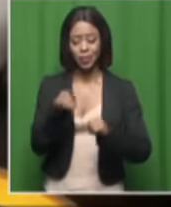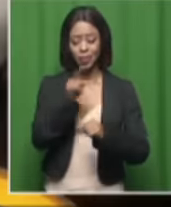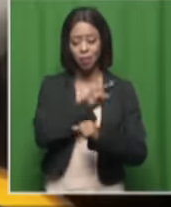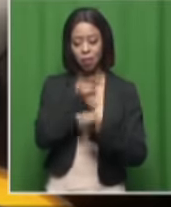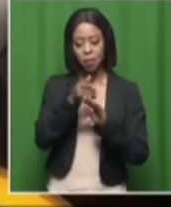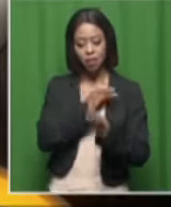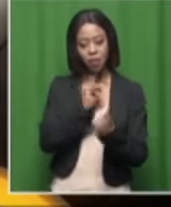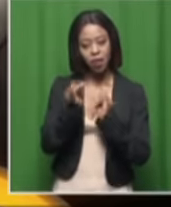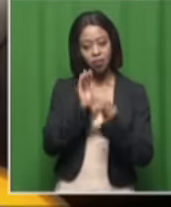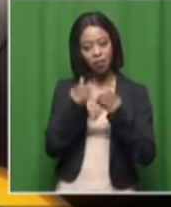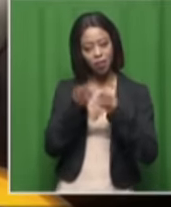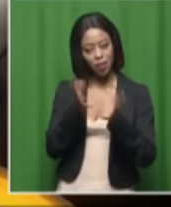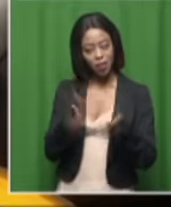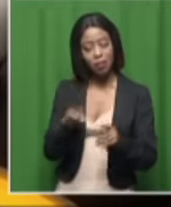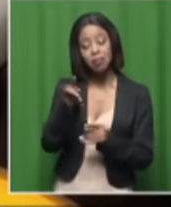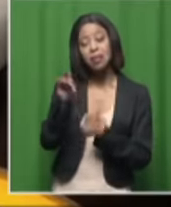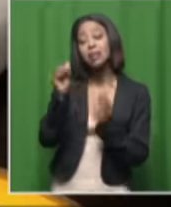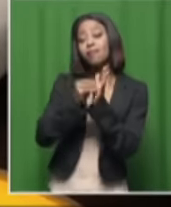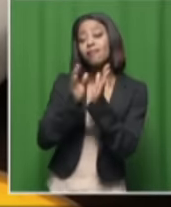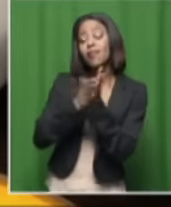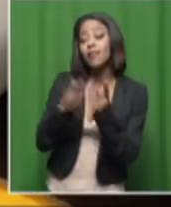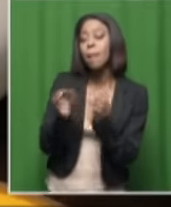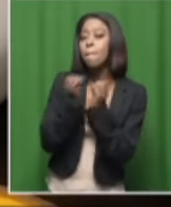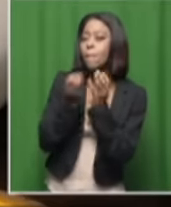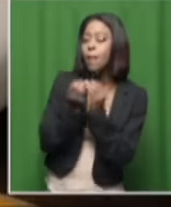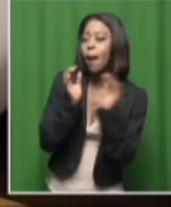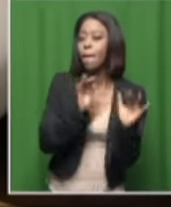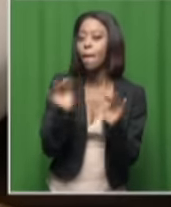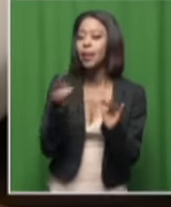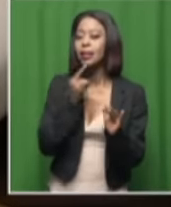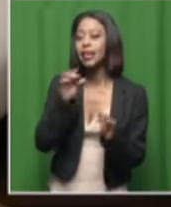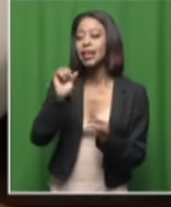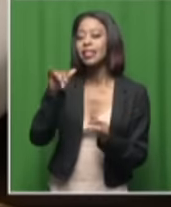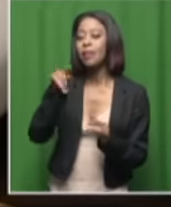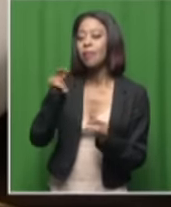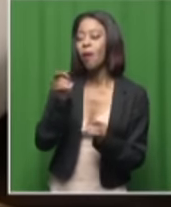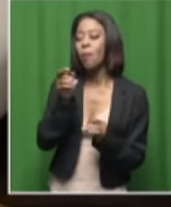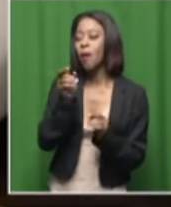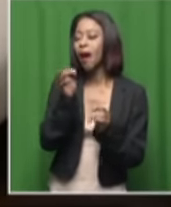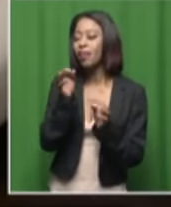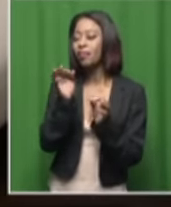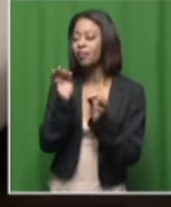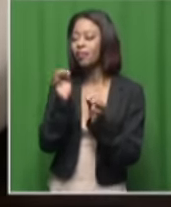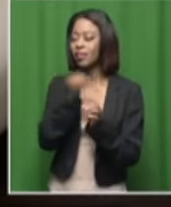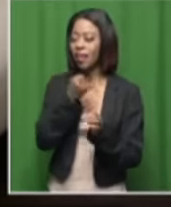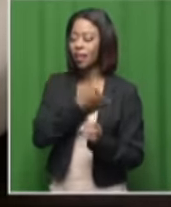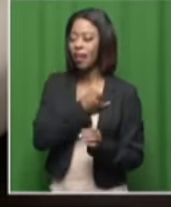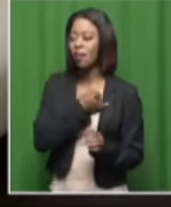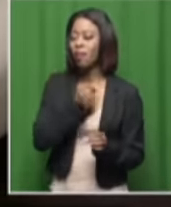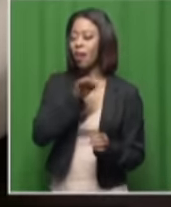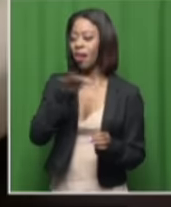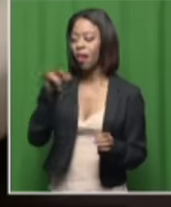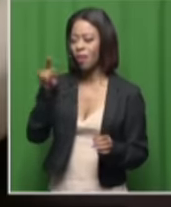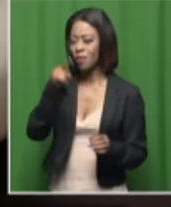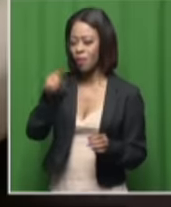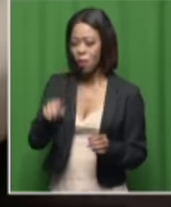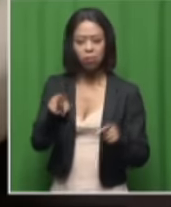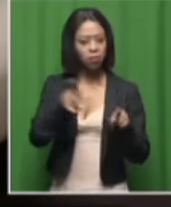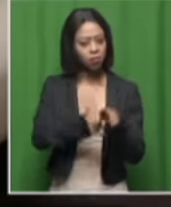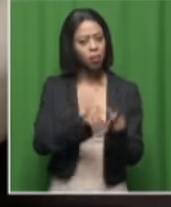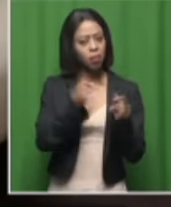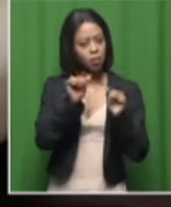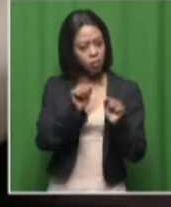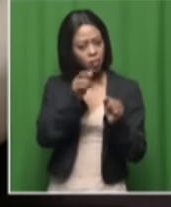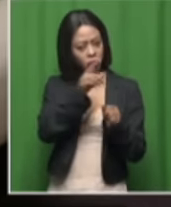the interview, I mentioned how a lot of people were saying it's Sipho Chaine and it's Sipho Chain, but also your name is another name that